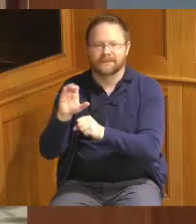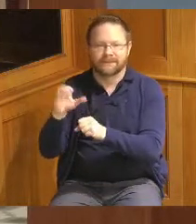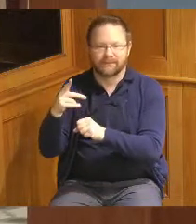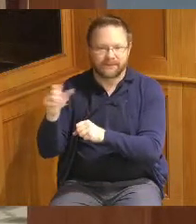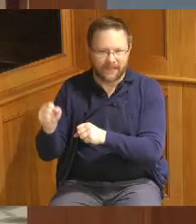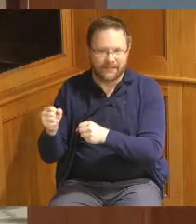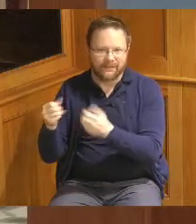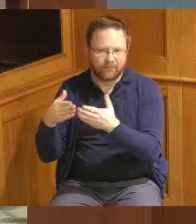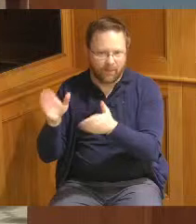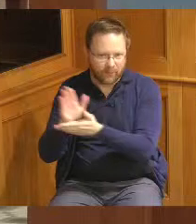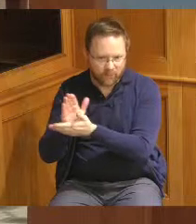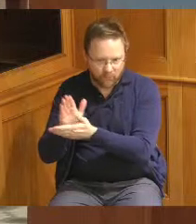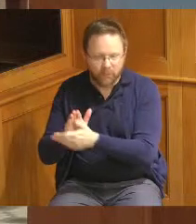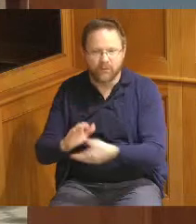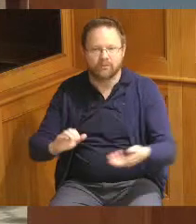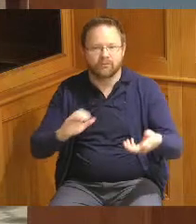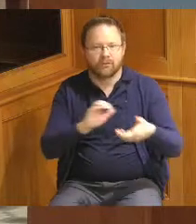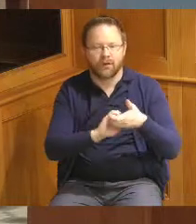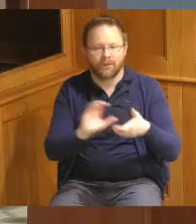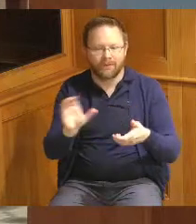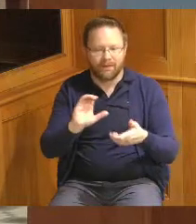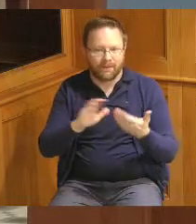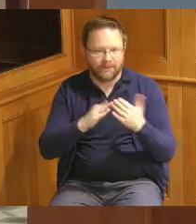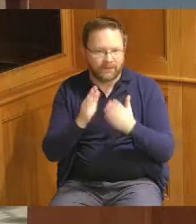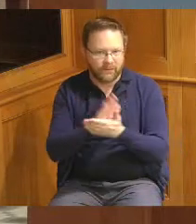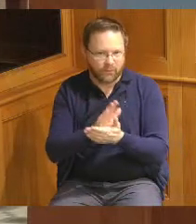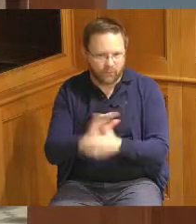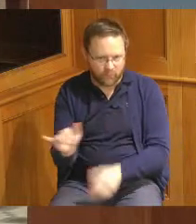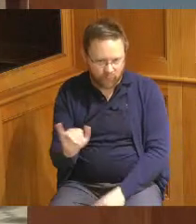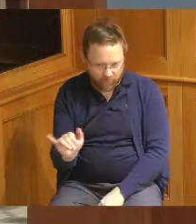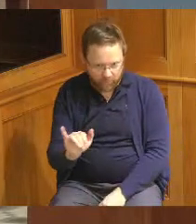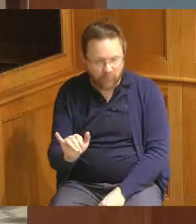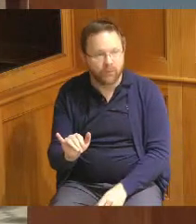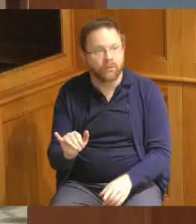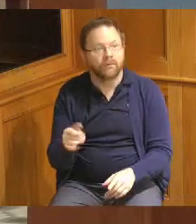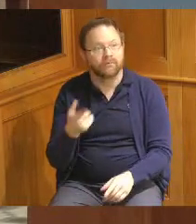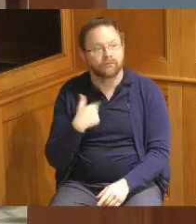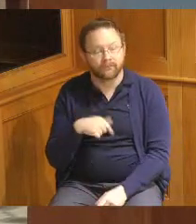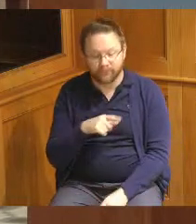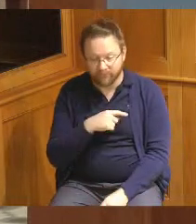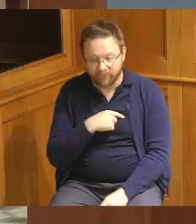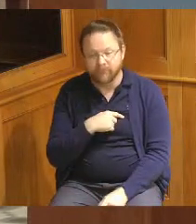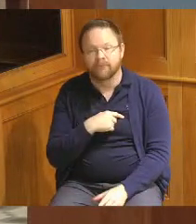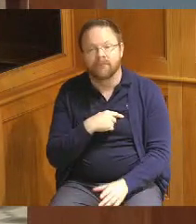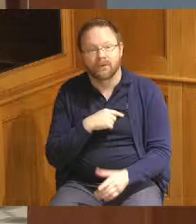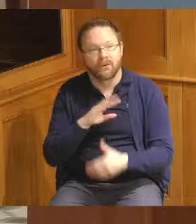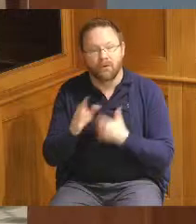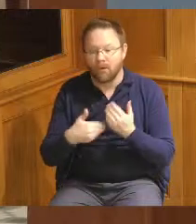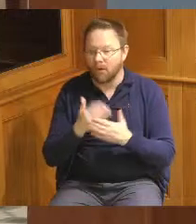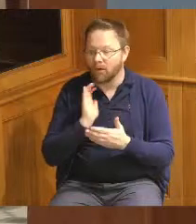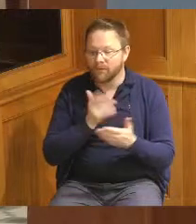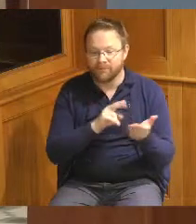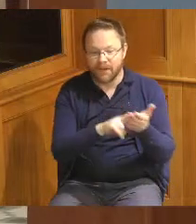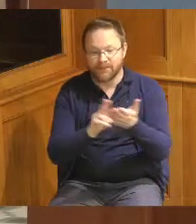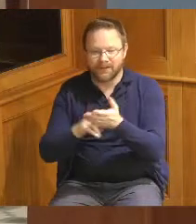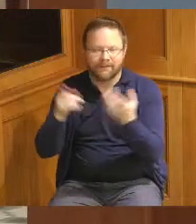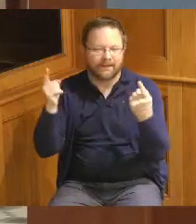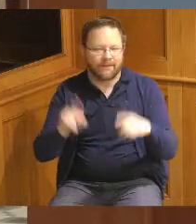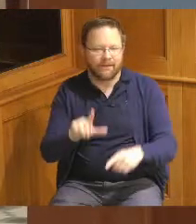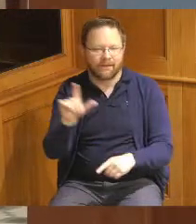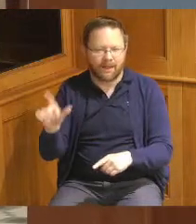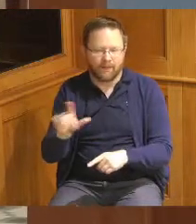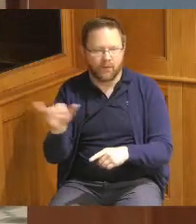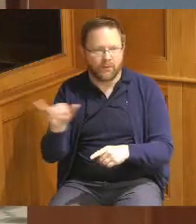also a partner with Columbus City Schools. And we also have all of our signings at the library. The